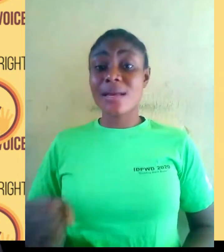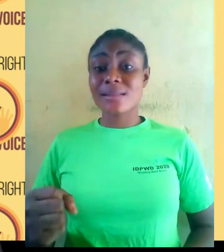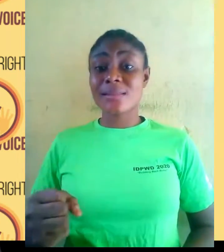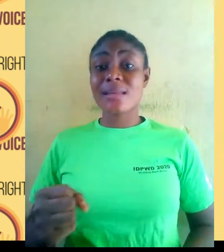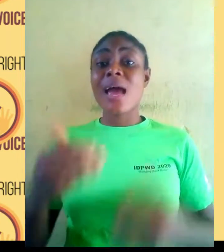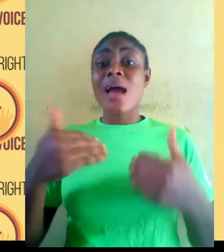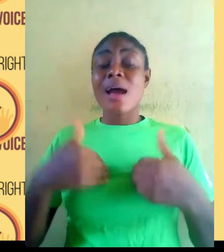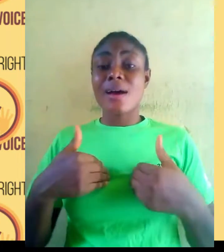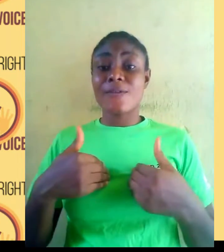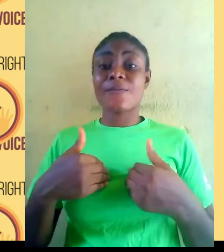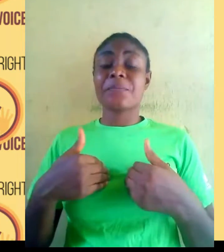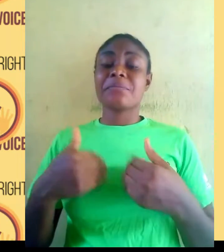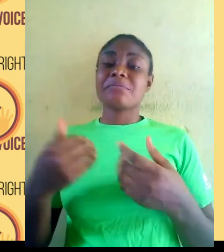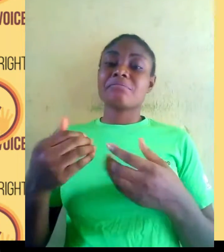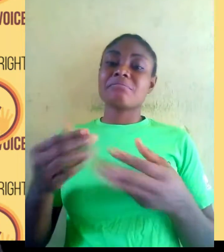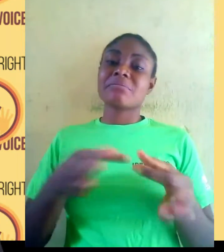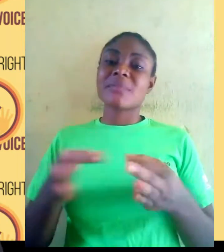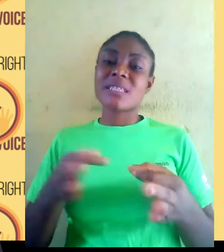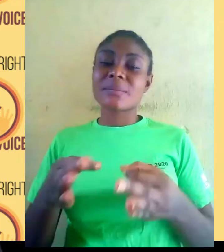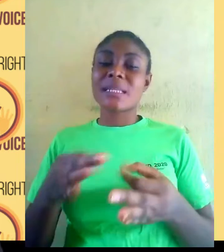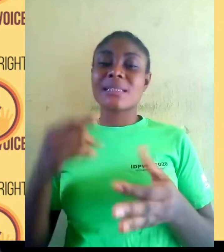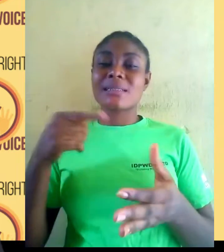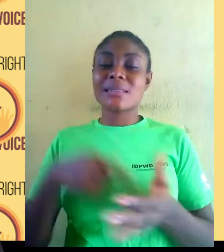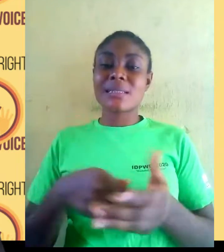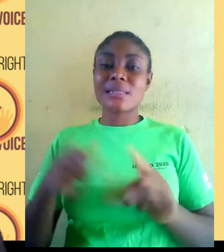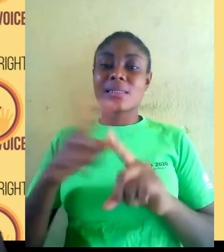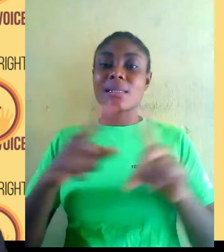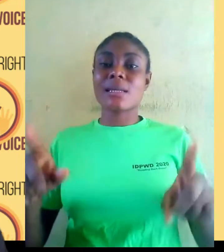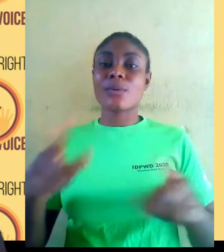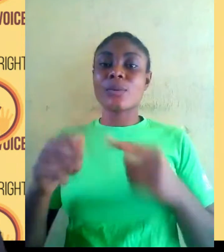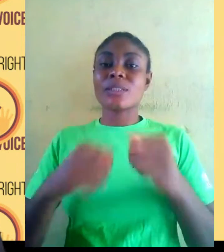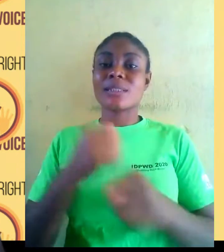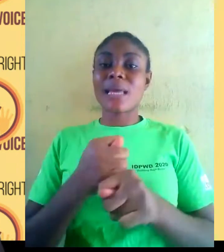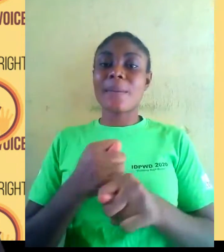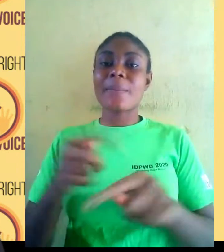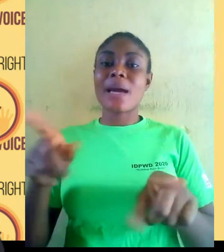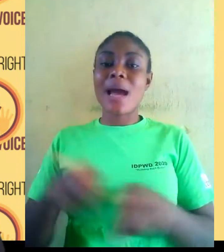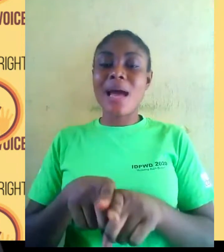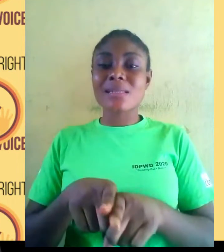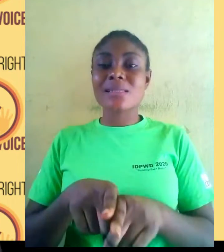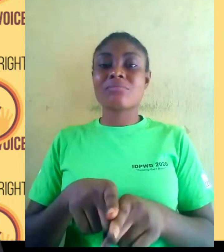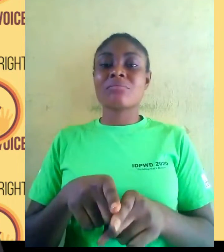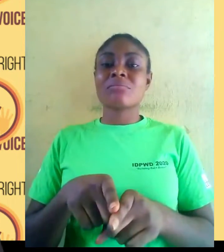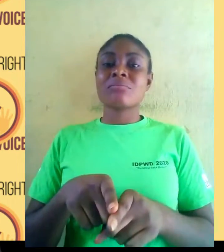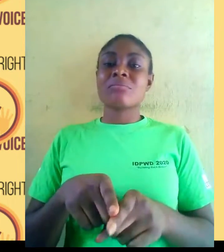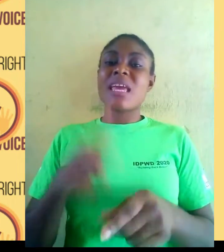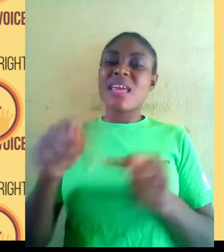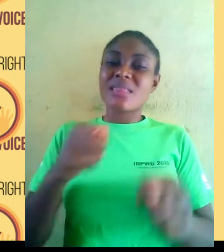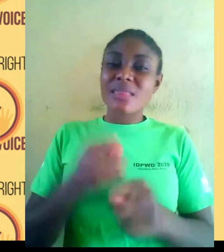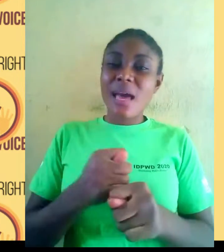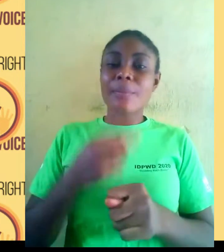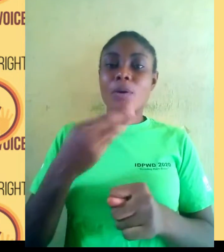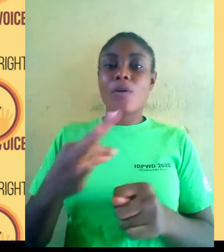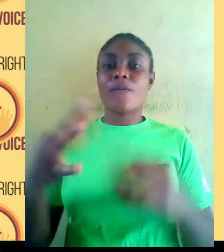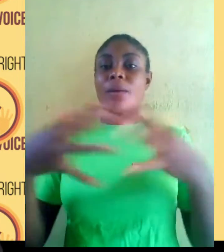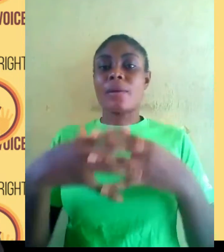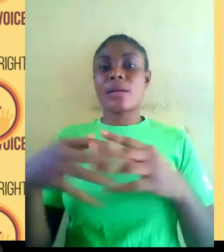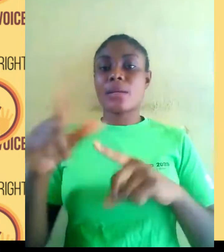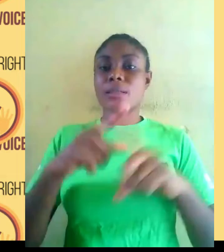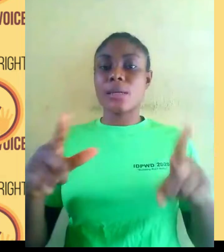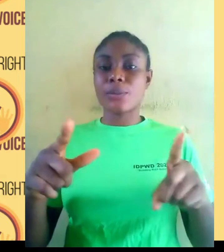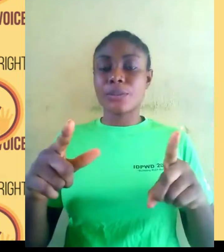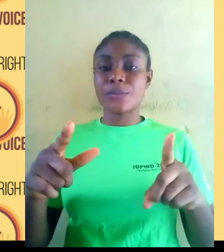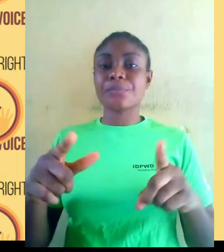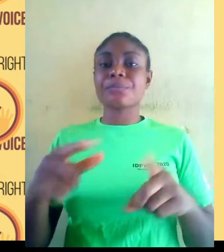described the sign language variety as a dialect of American Sign Language. But in our own studies, we've been able